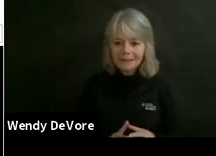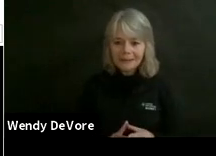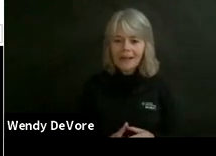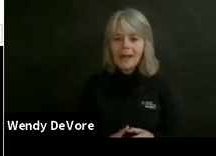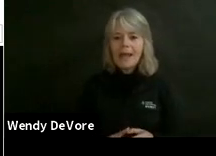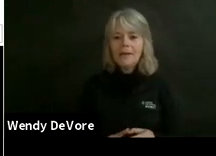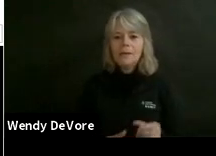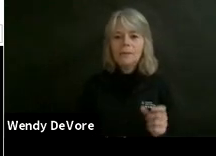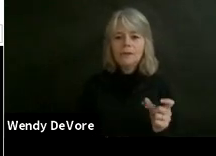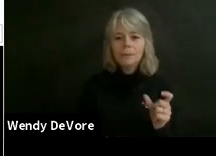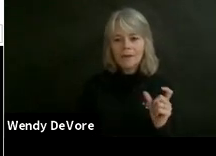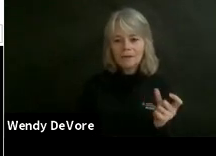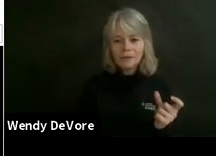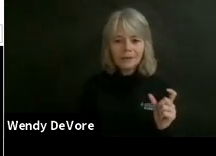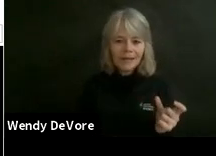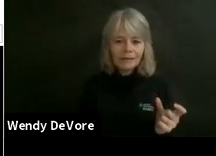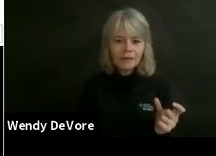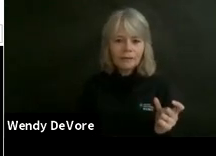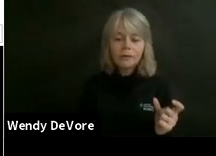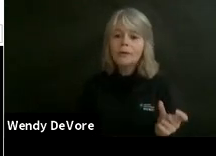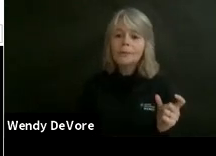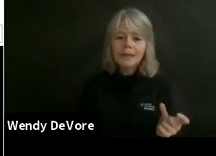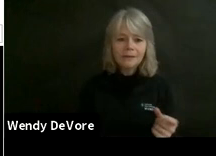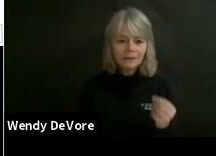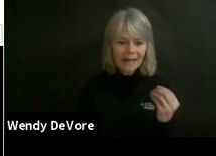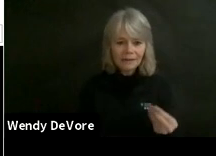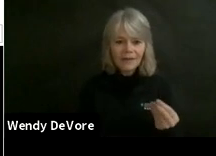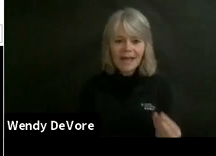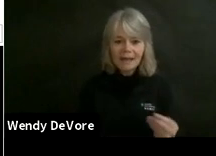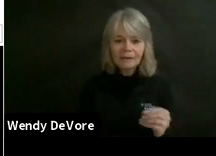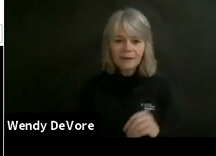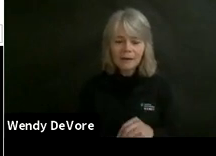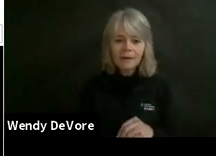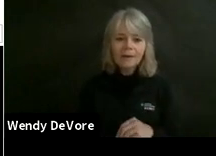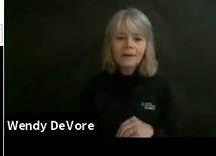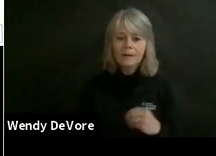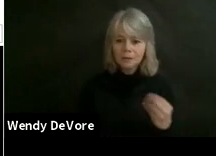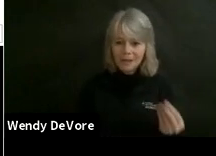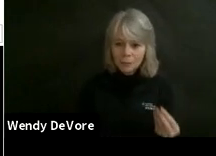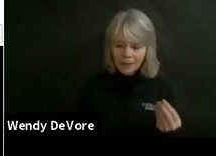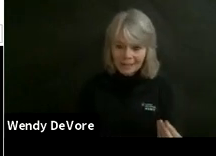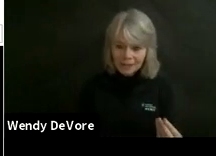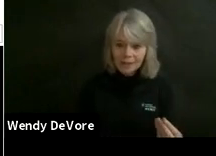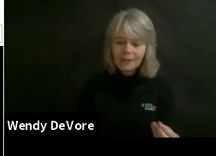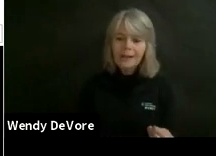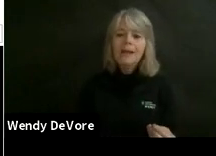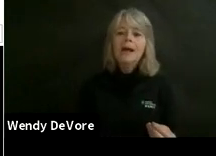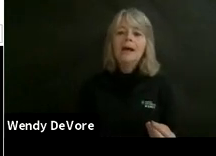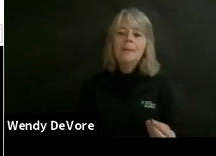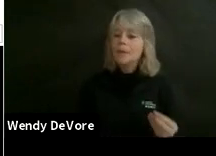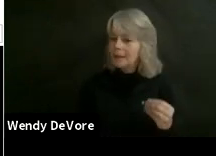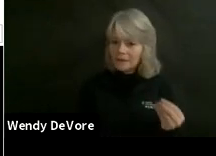meets. And the reason why the student likes to use Google meets is that has the ASR of the speech recognition.